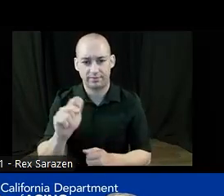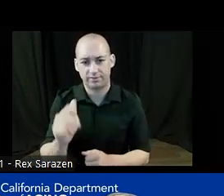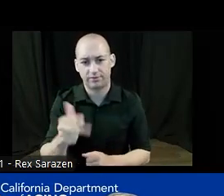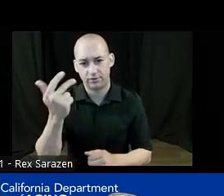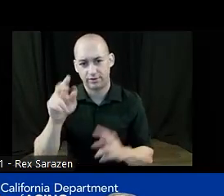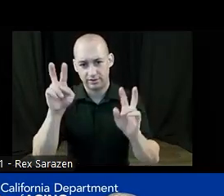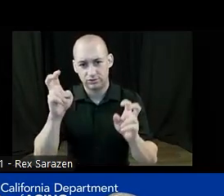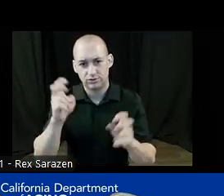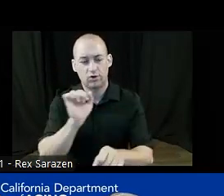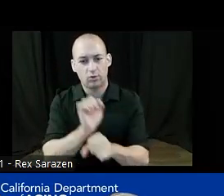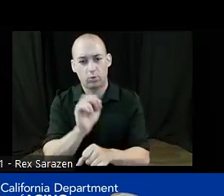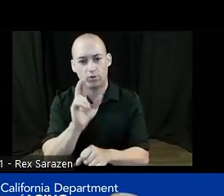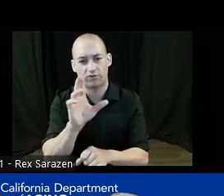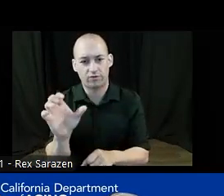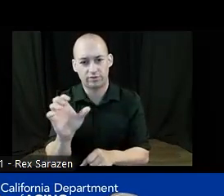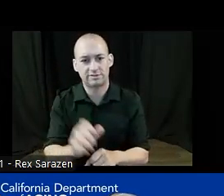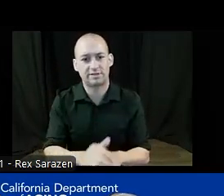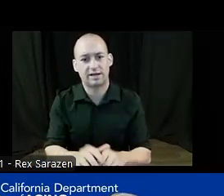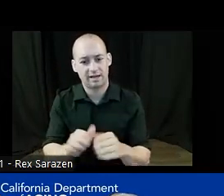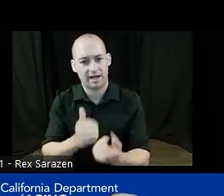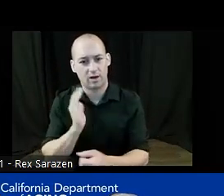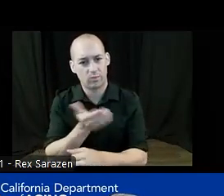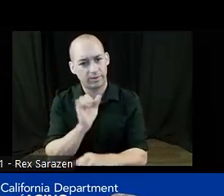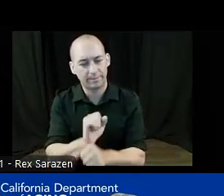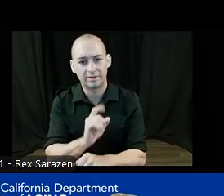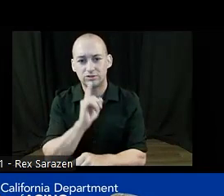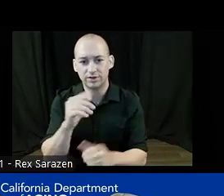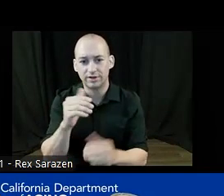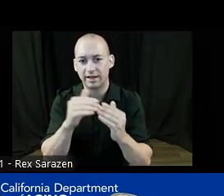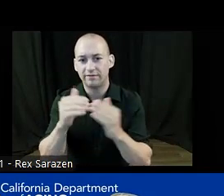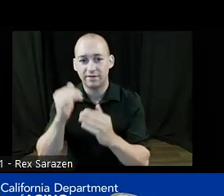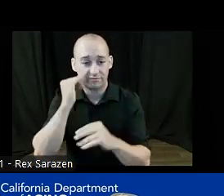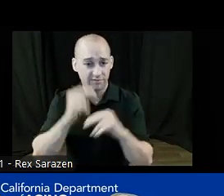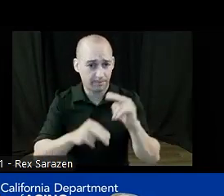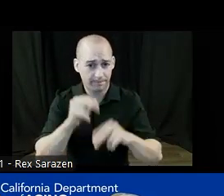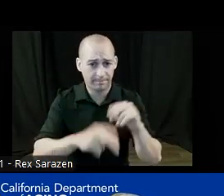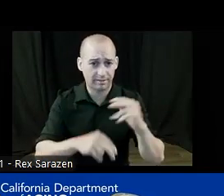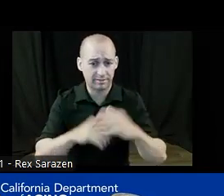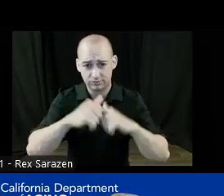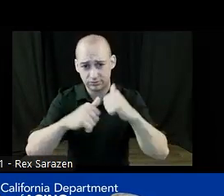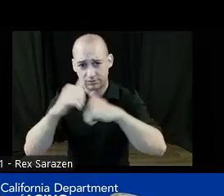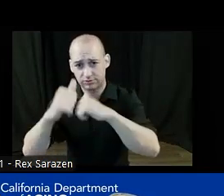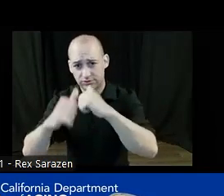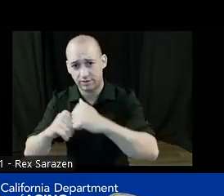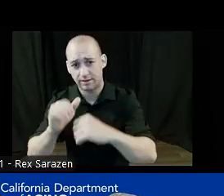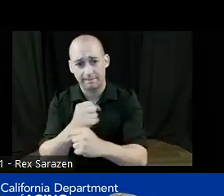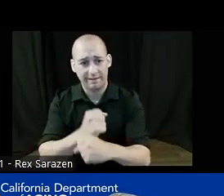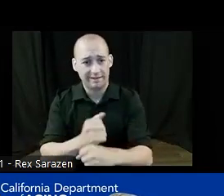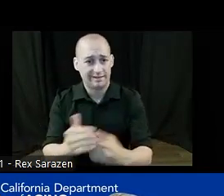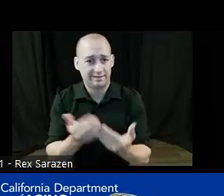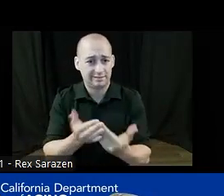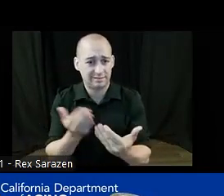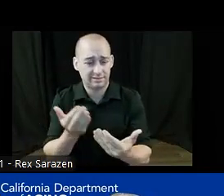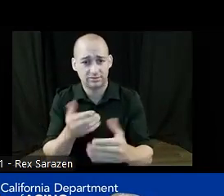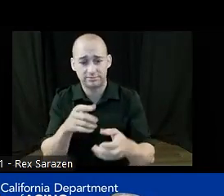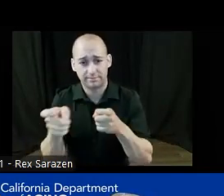is workforce. So how can we ensure that even if we've built out our infrastructure and we've made it more easy for people to navigate